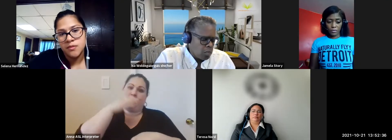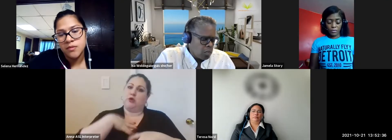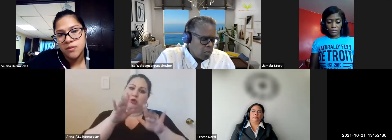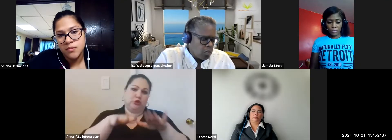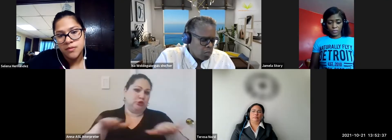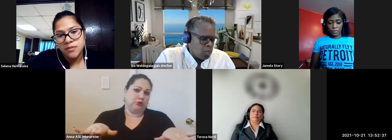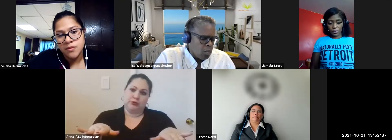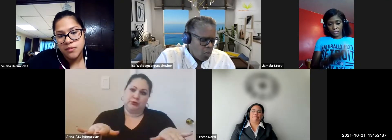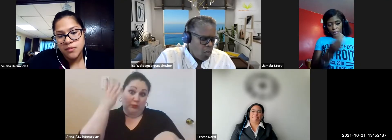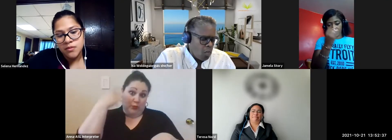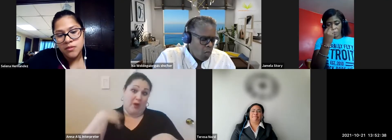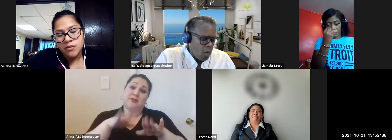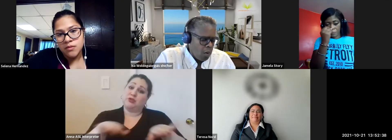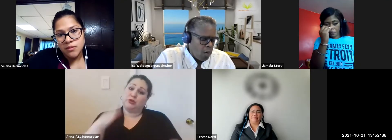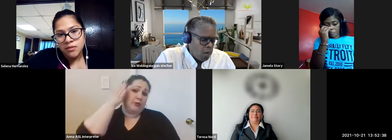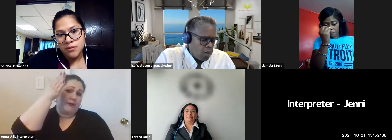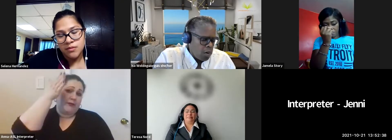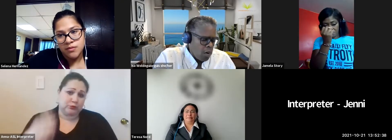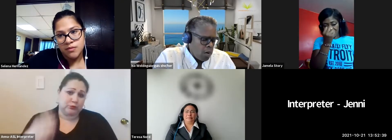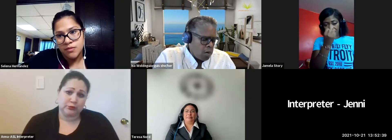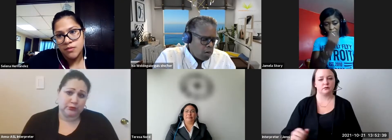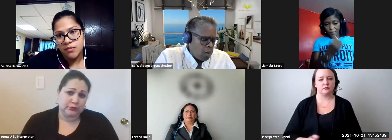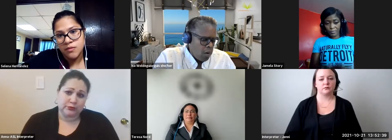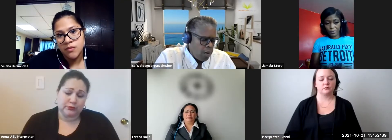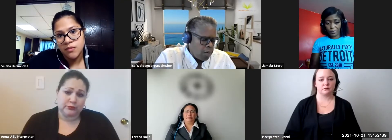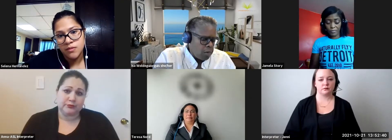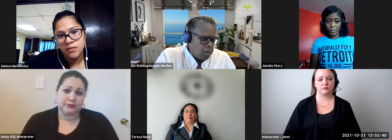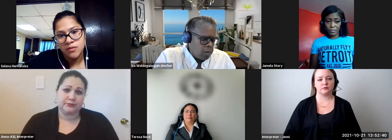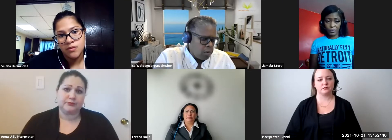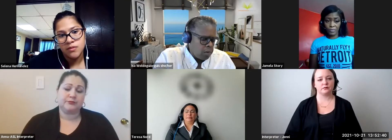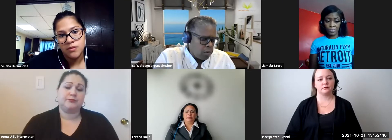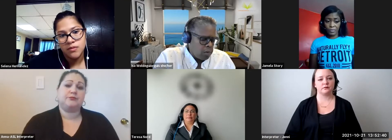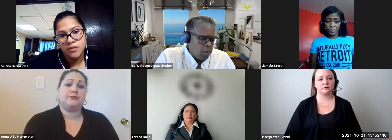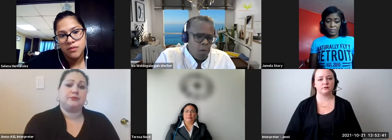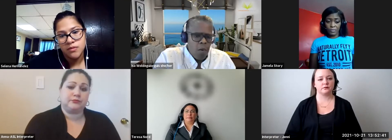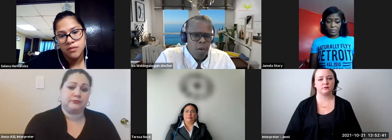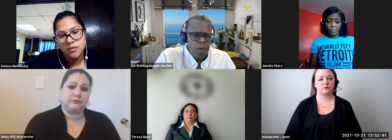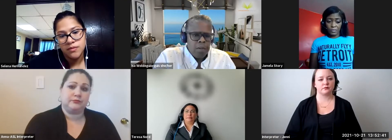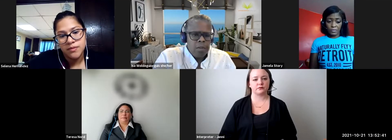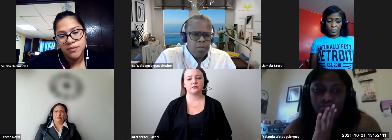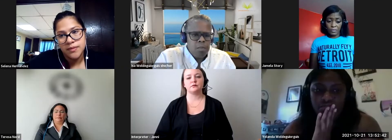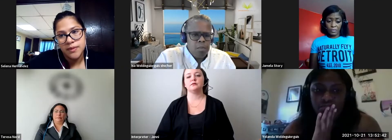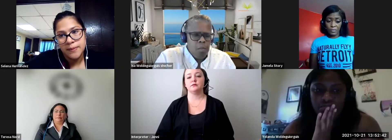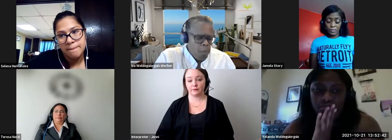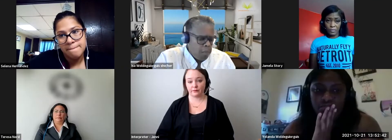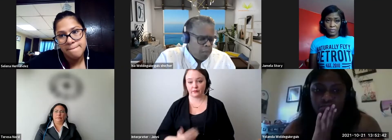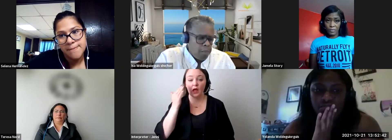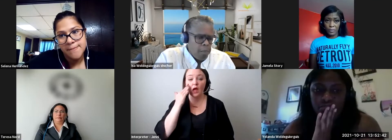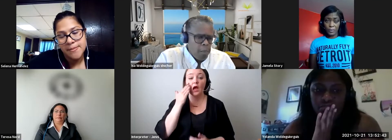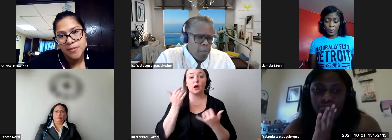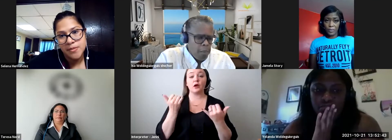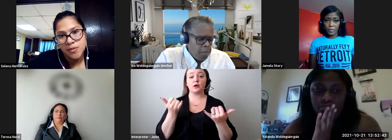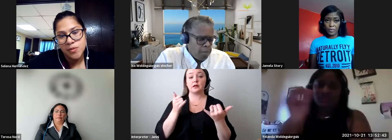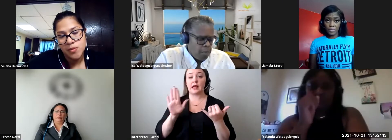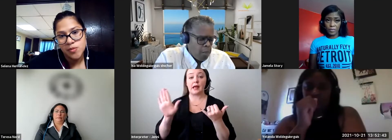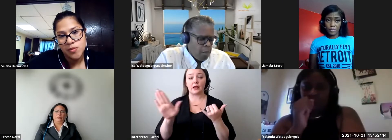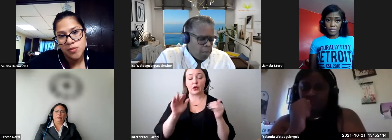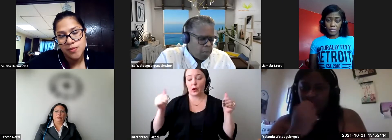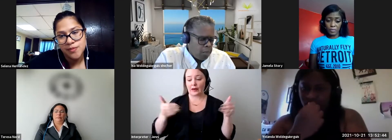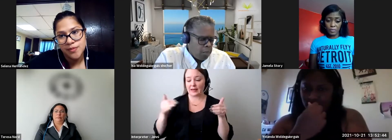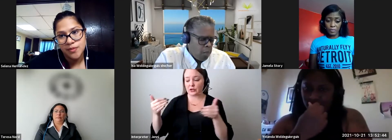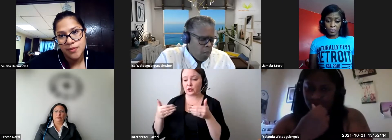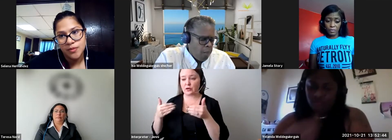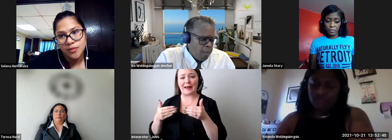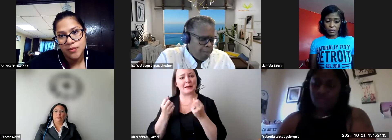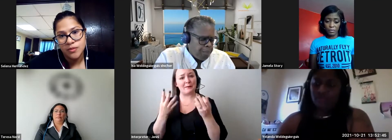future. Absolutely. And I know so many of you today, even in your introductions, you shared how